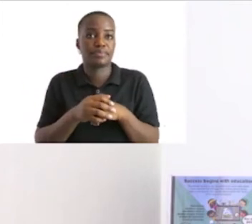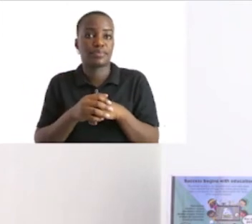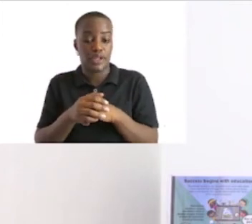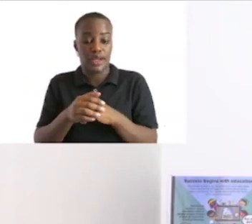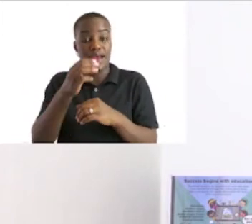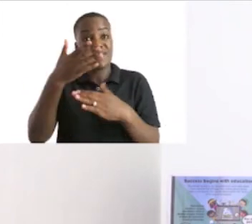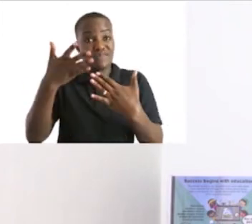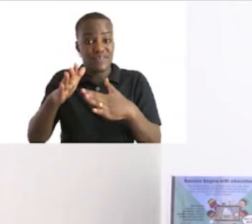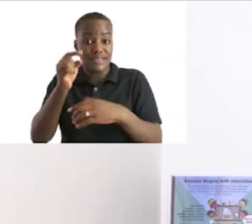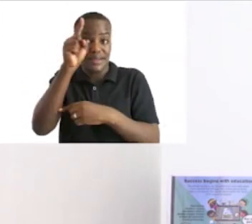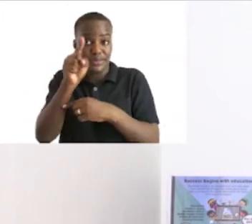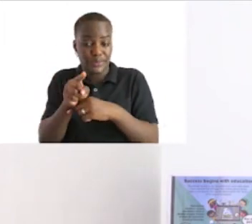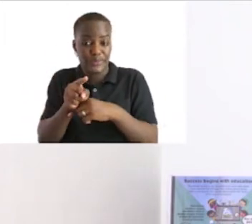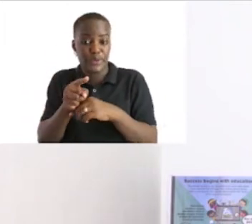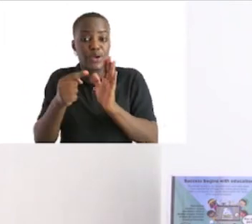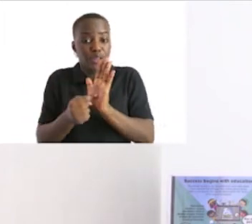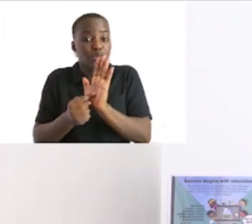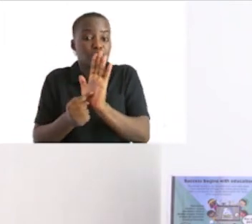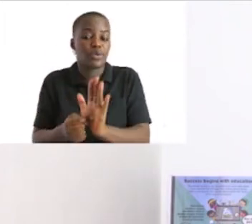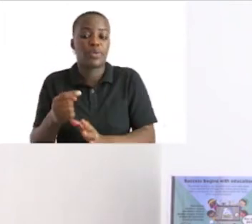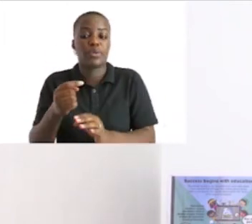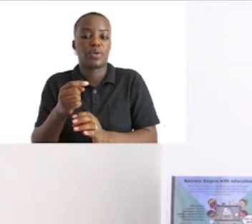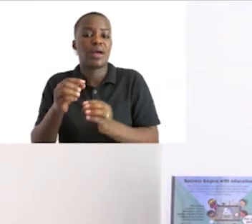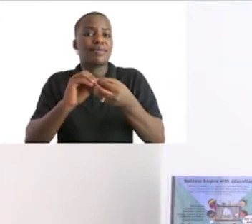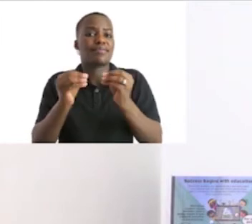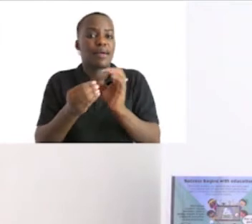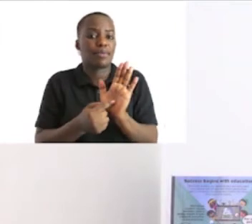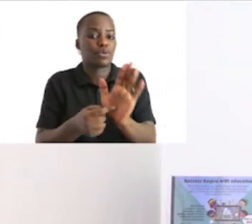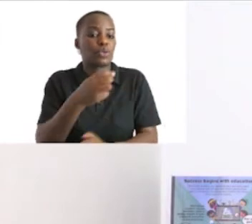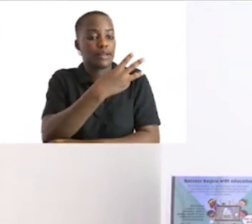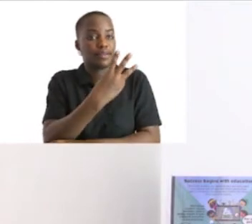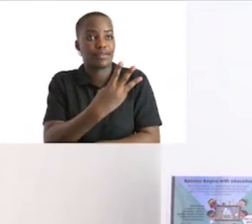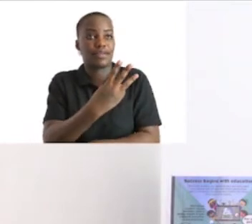line with the number you have been asked to measure.